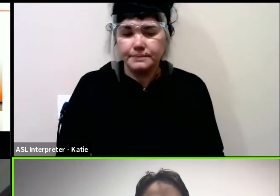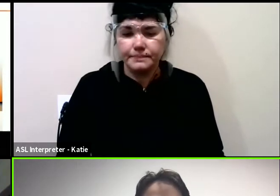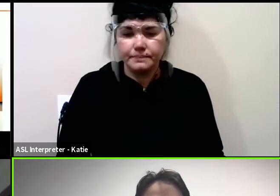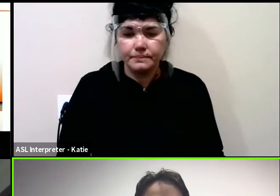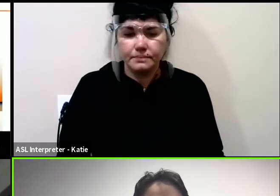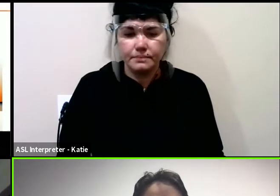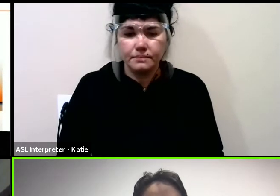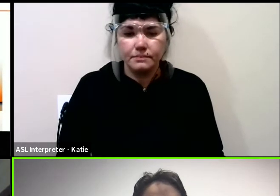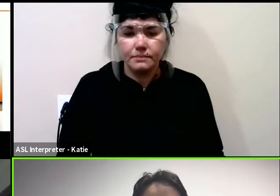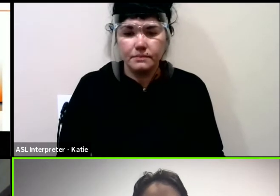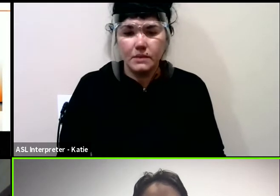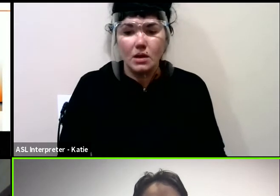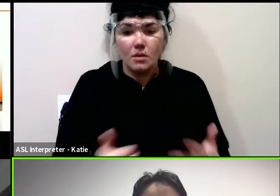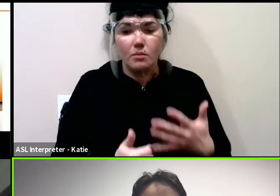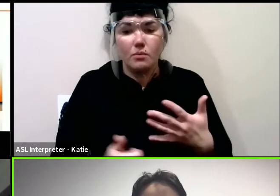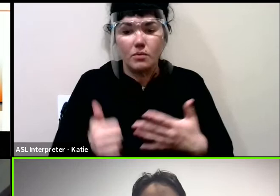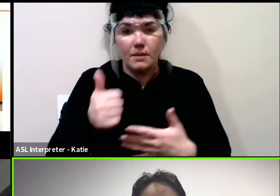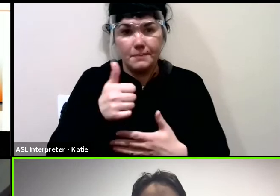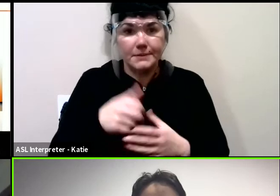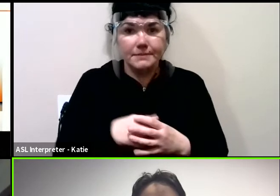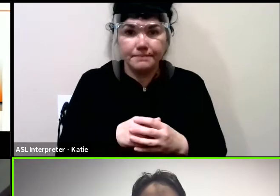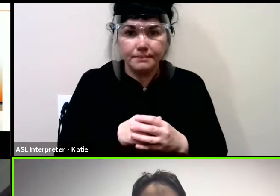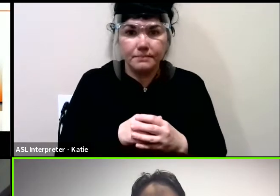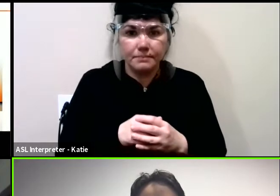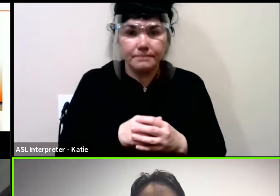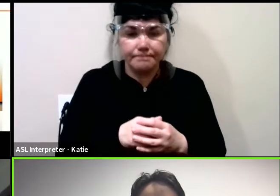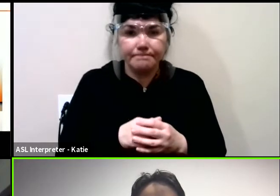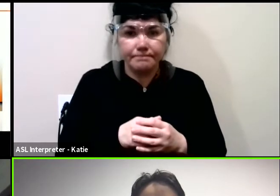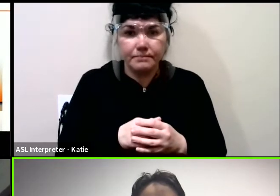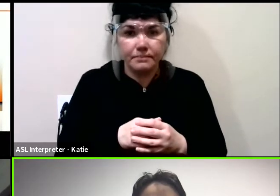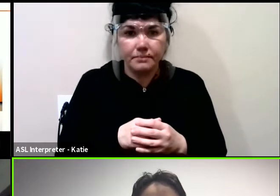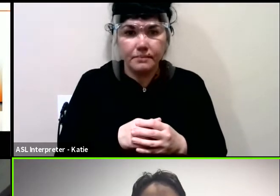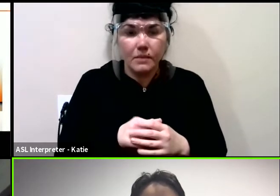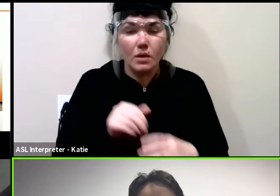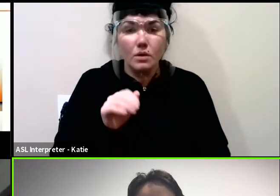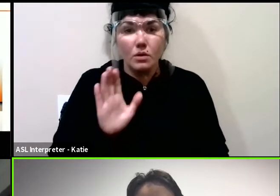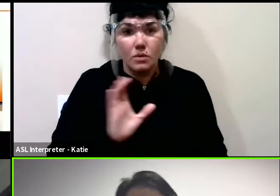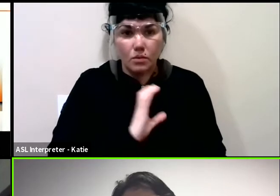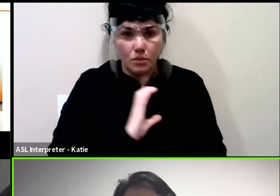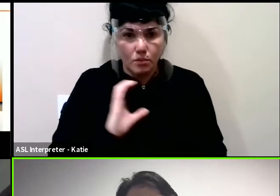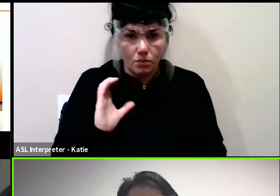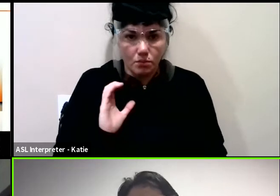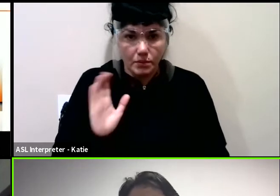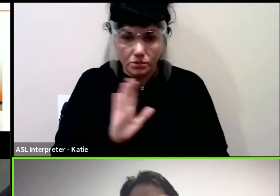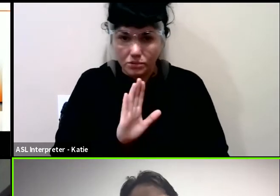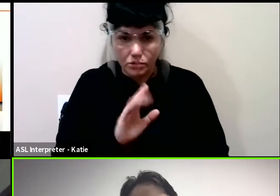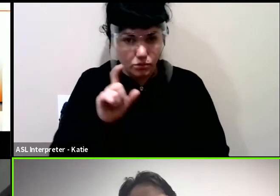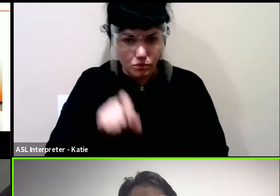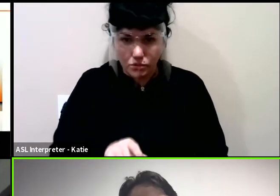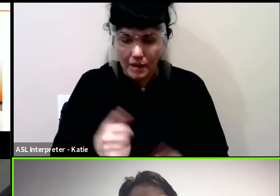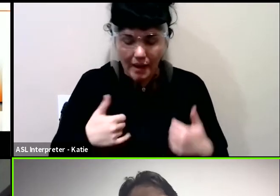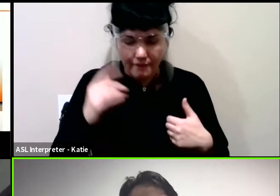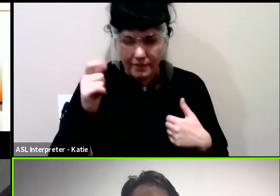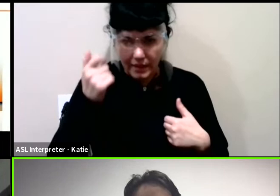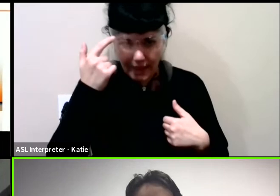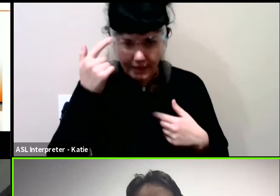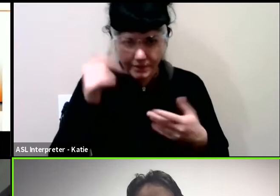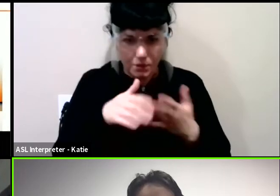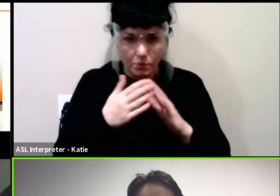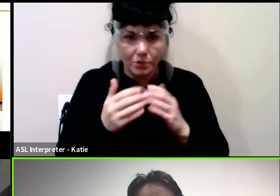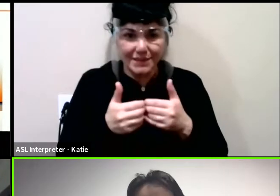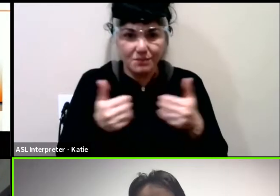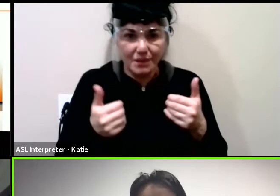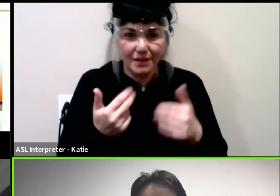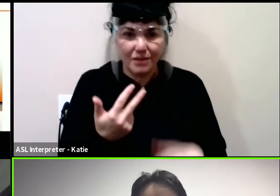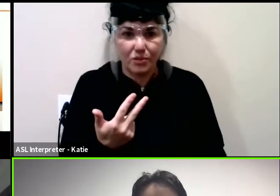commission with the goals that i think this one does should not split the lansing community into three different districts i